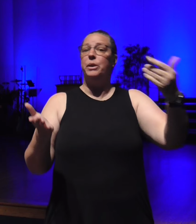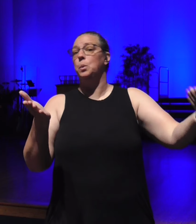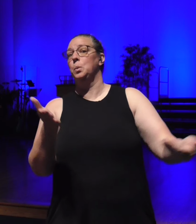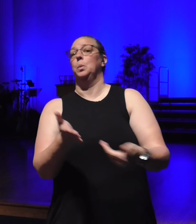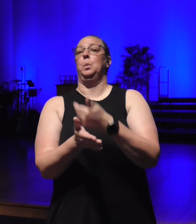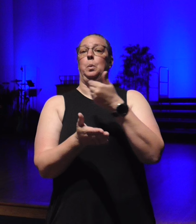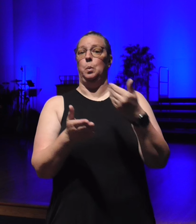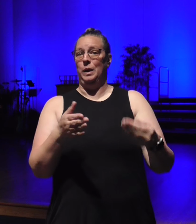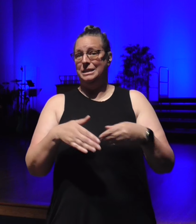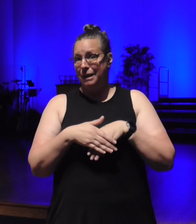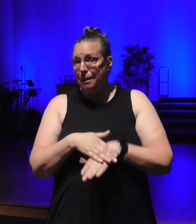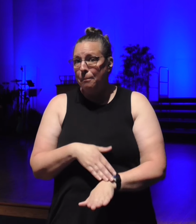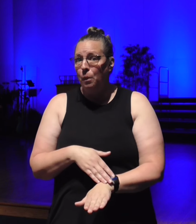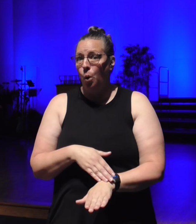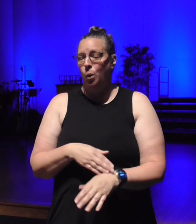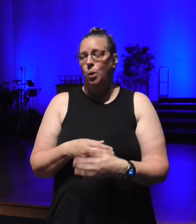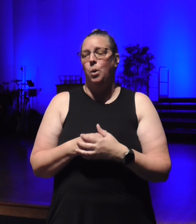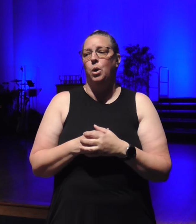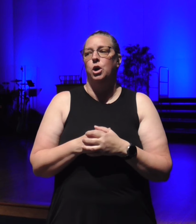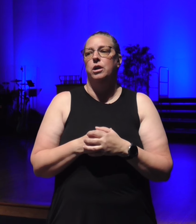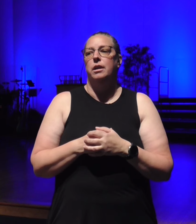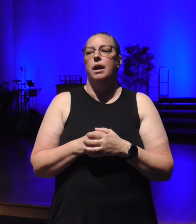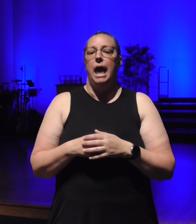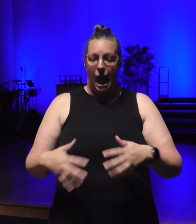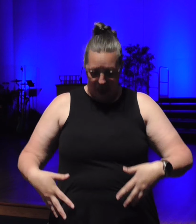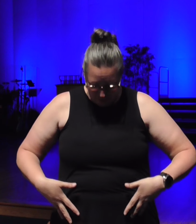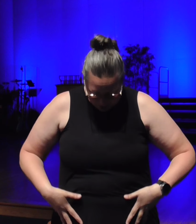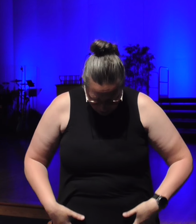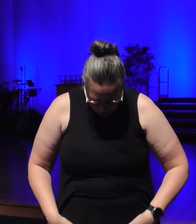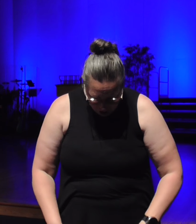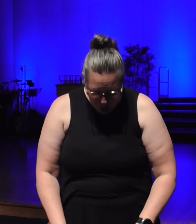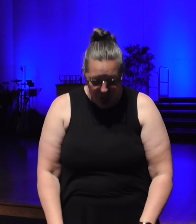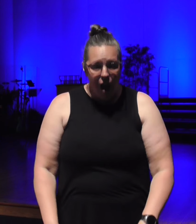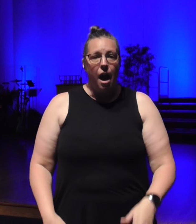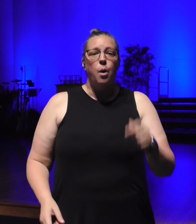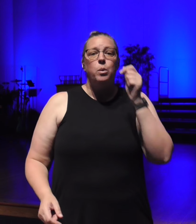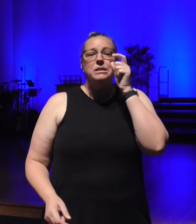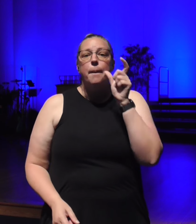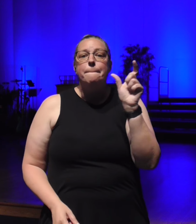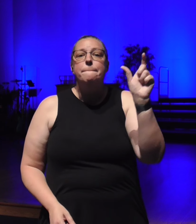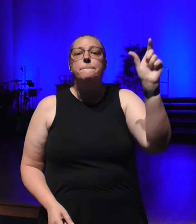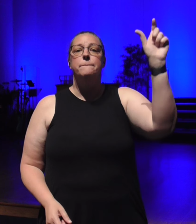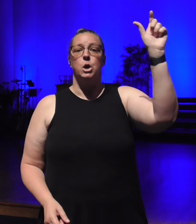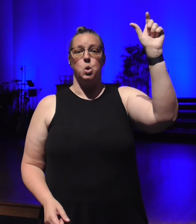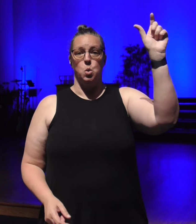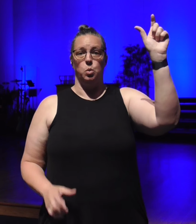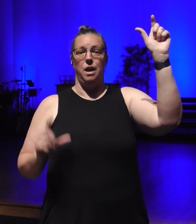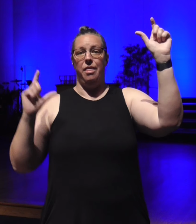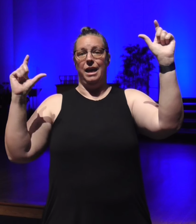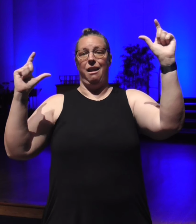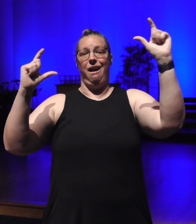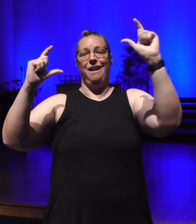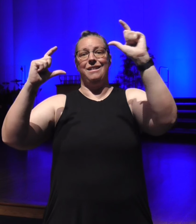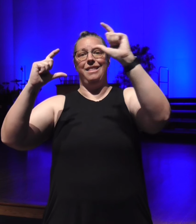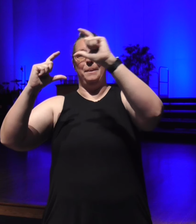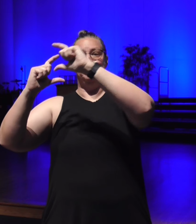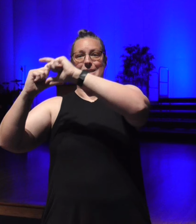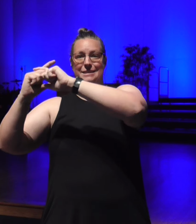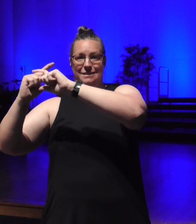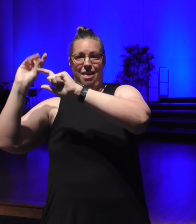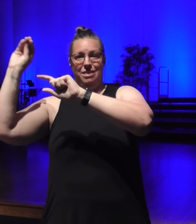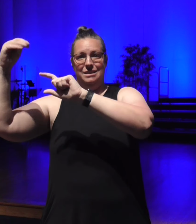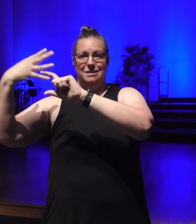here. Beneath her feet, the moon, and she eclipsed the sun in peace.